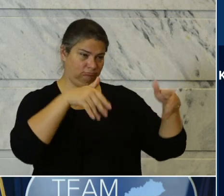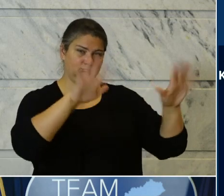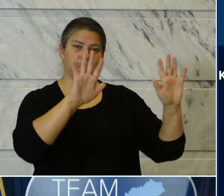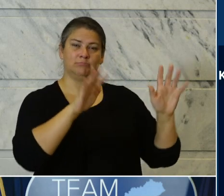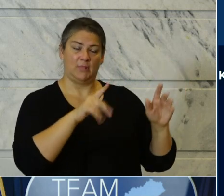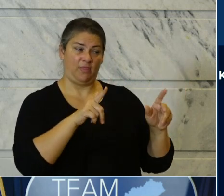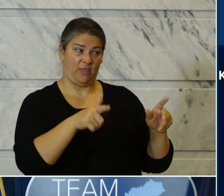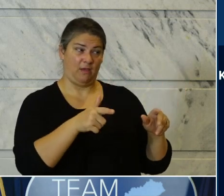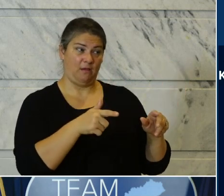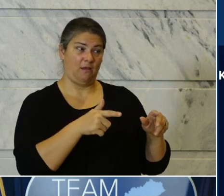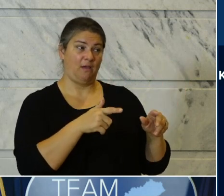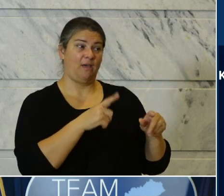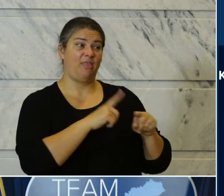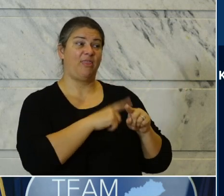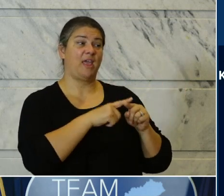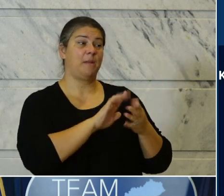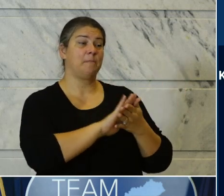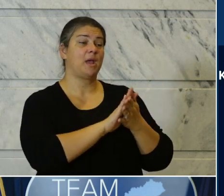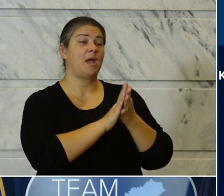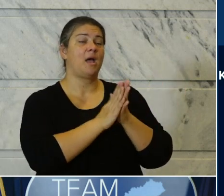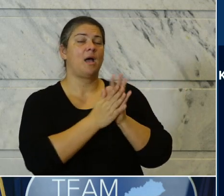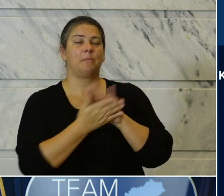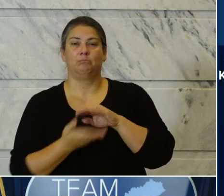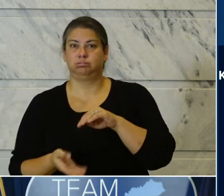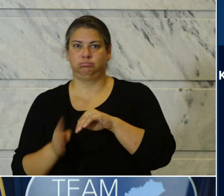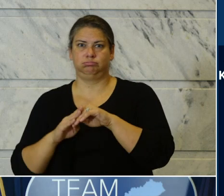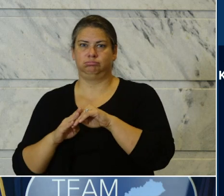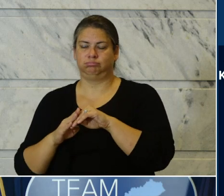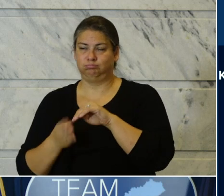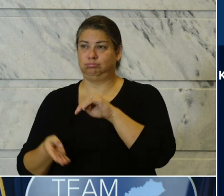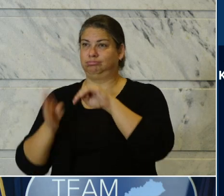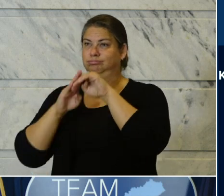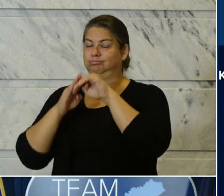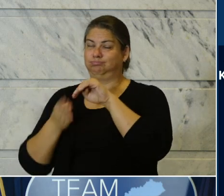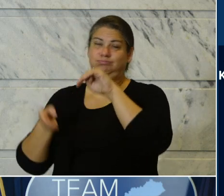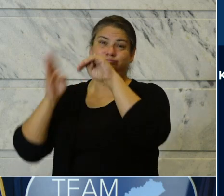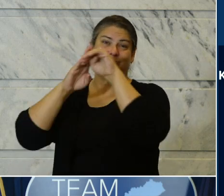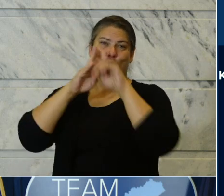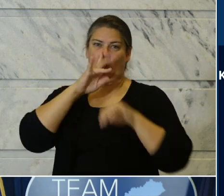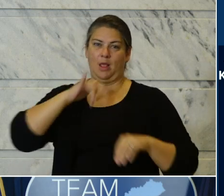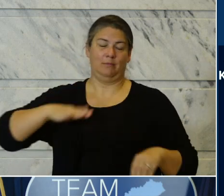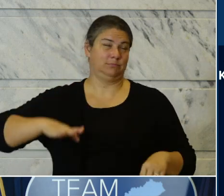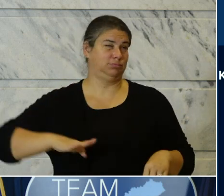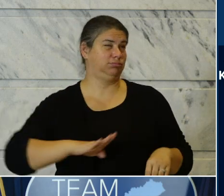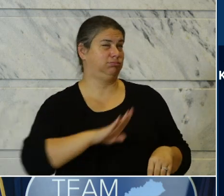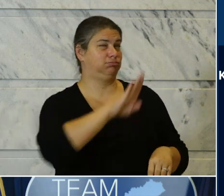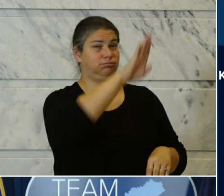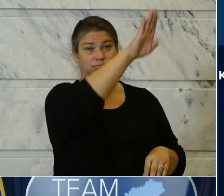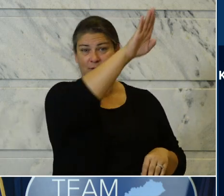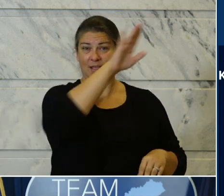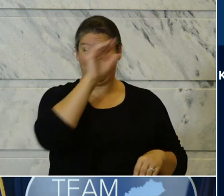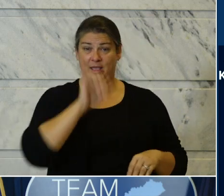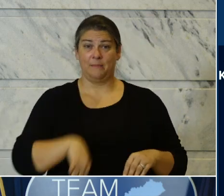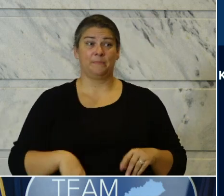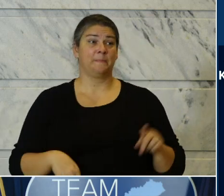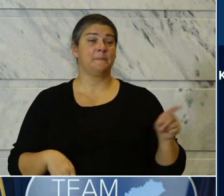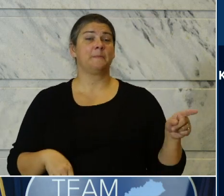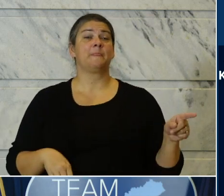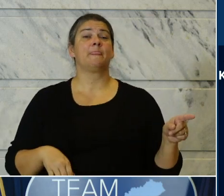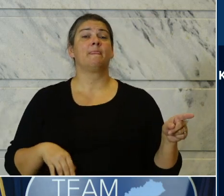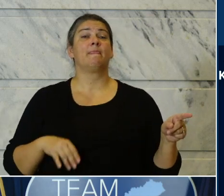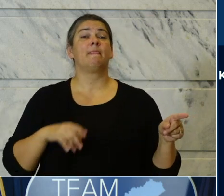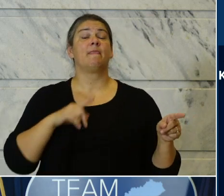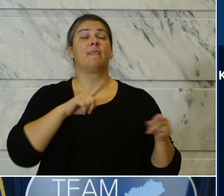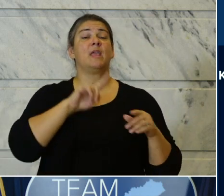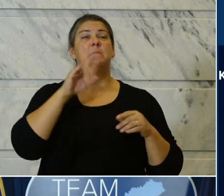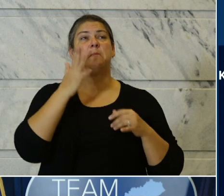increase, just at the very base of that huge mountain that looks like a skyscraper. As they started to climb up there, when they got to the top near the